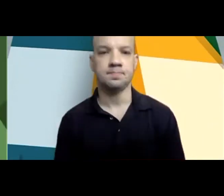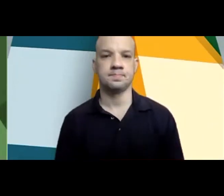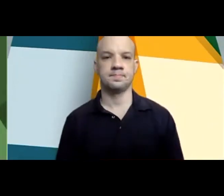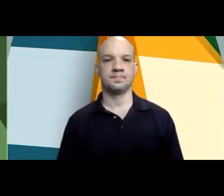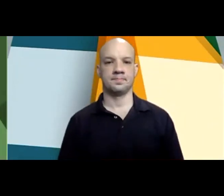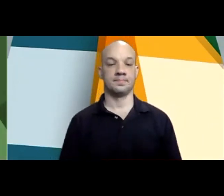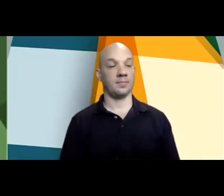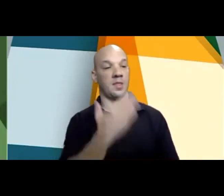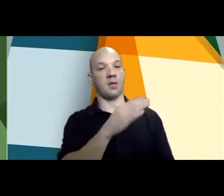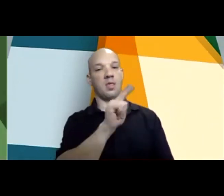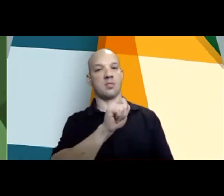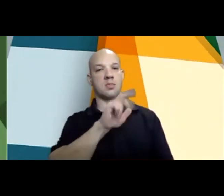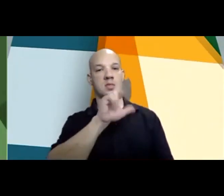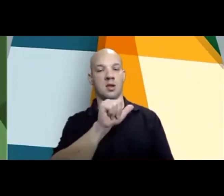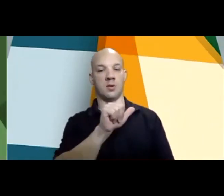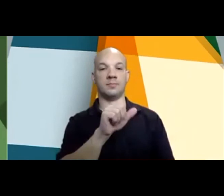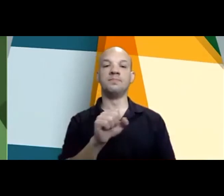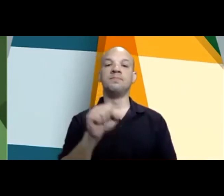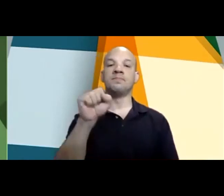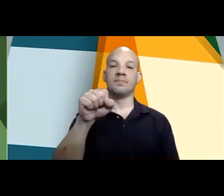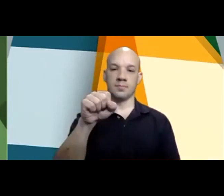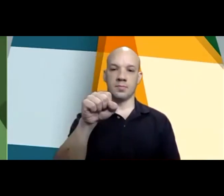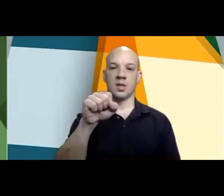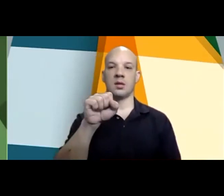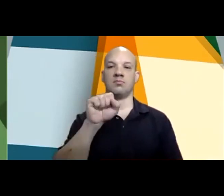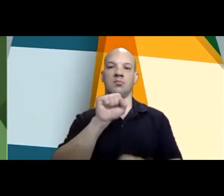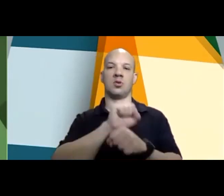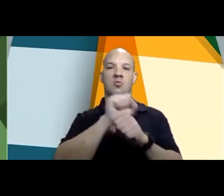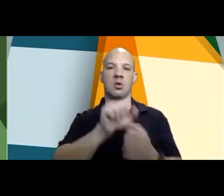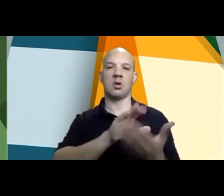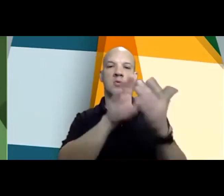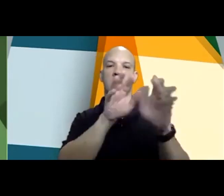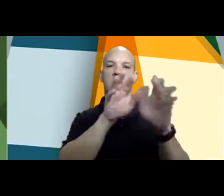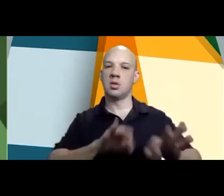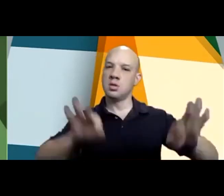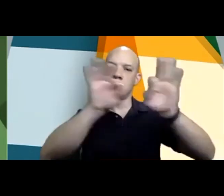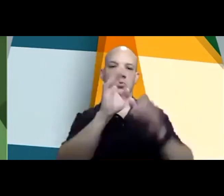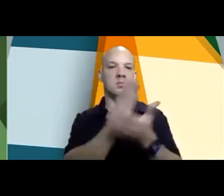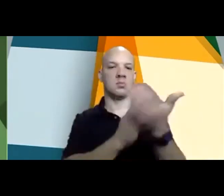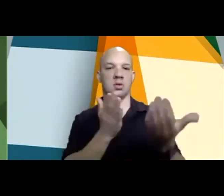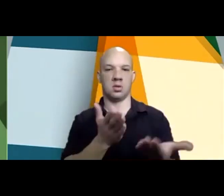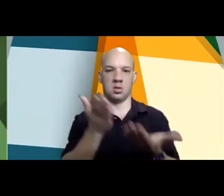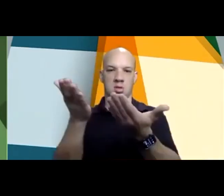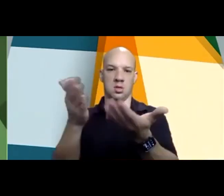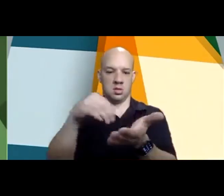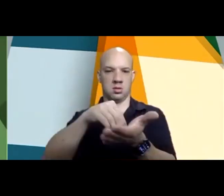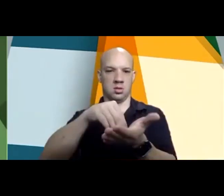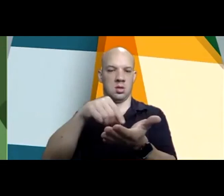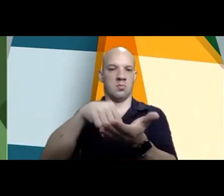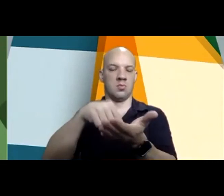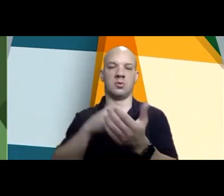Thank you, Laura. Yes, the work approach is an important part of your proposal, and each